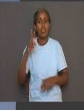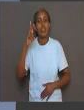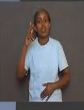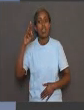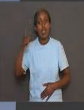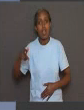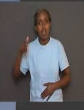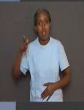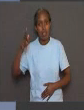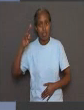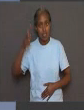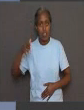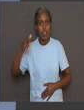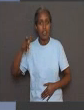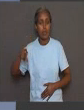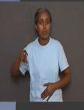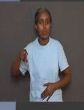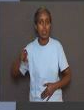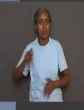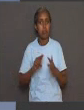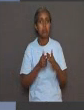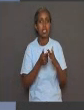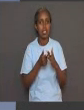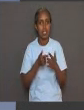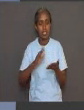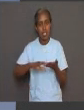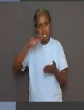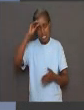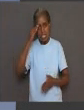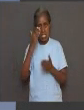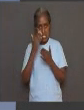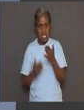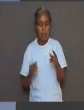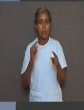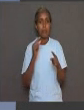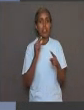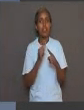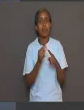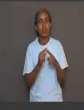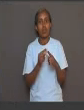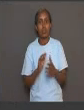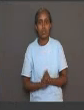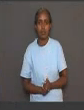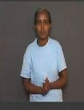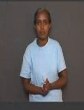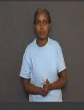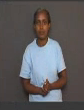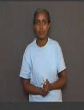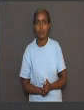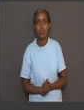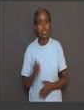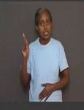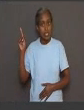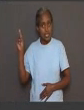hyperbola, let us begin by learning some terminologies. In